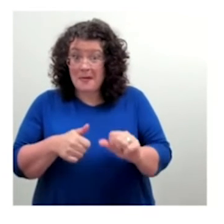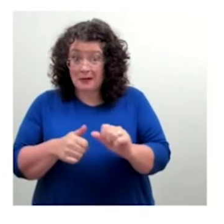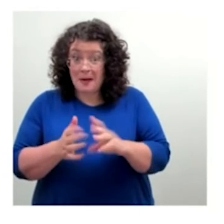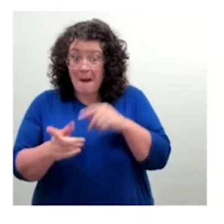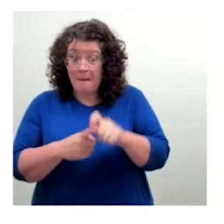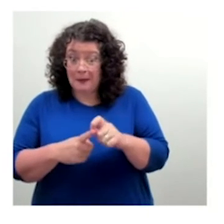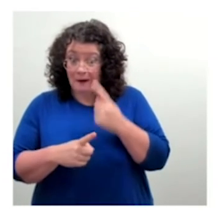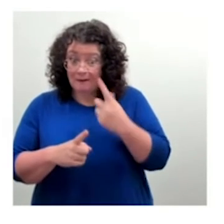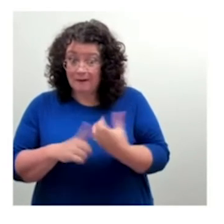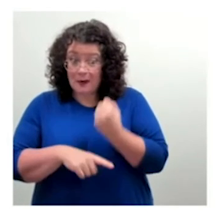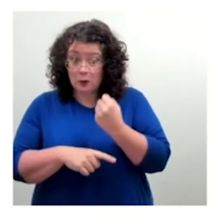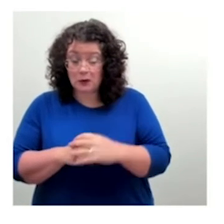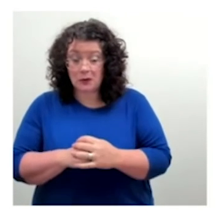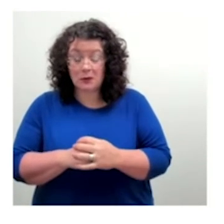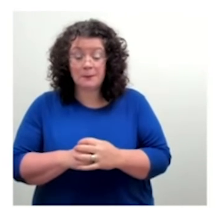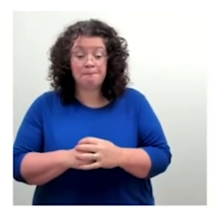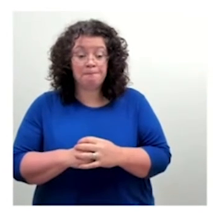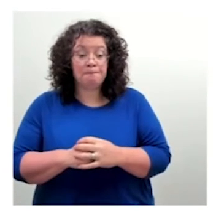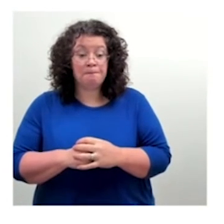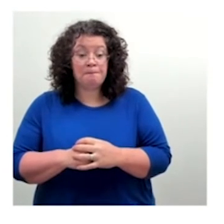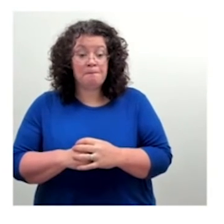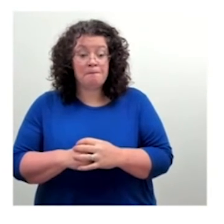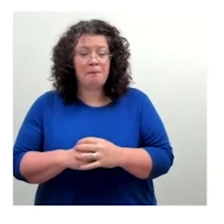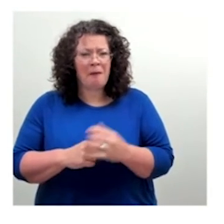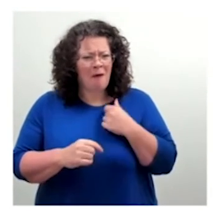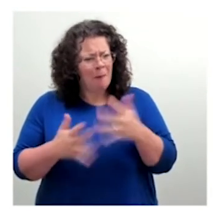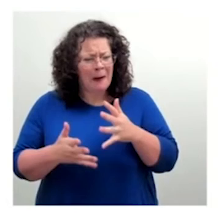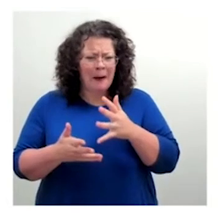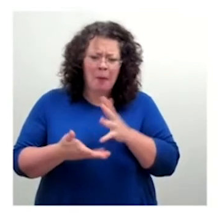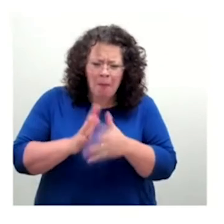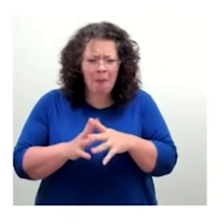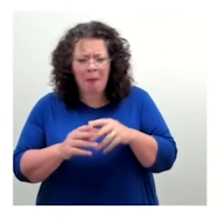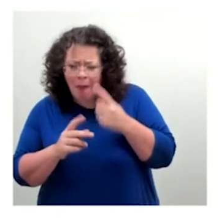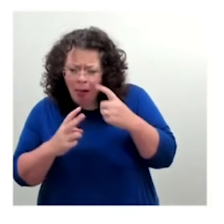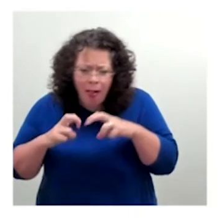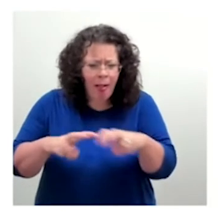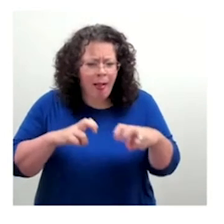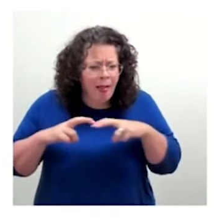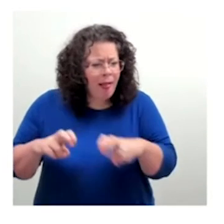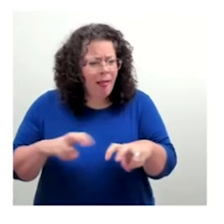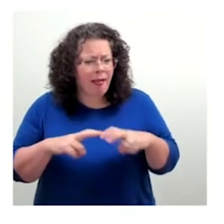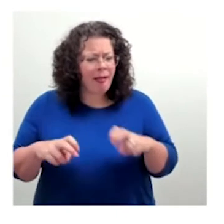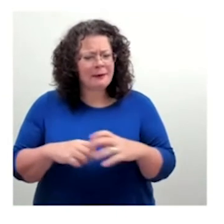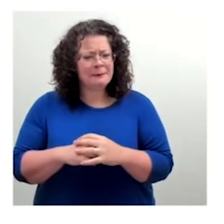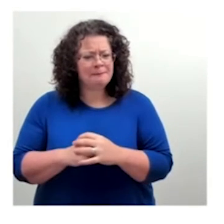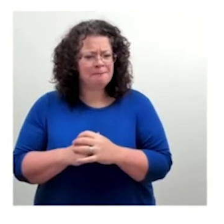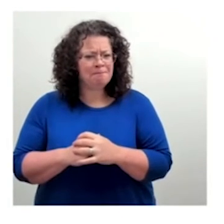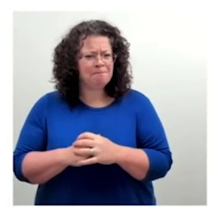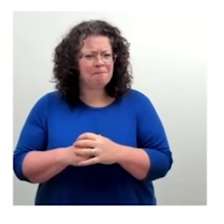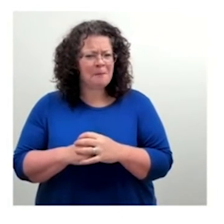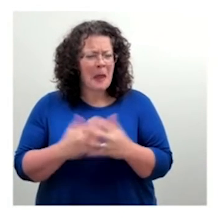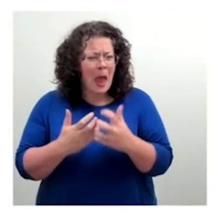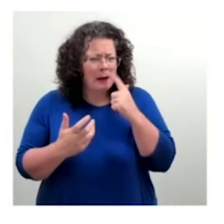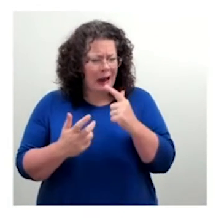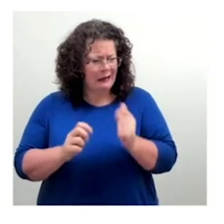I make stuff more visually distinctive so that it's more visible through this blurring? So I've taken the male and female toilet icons and made the